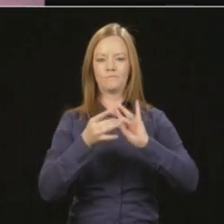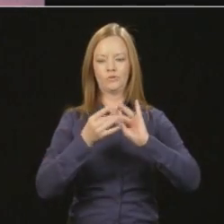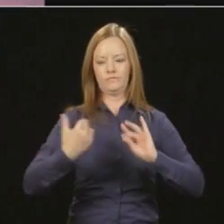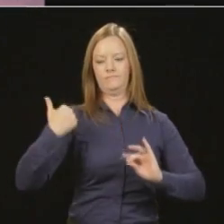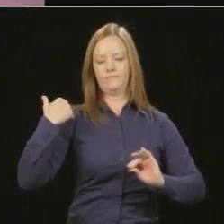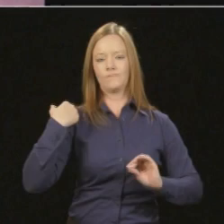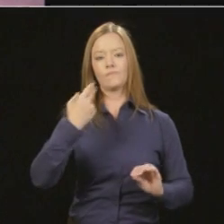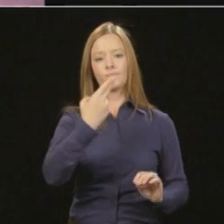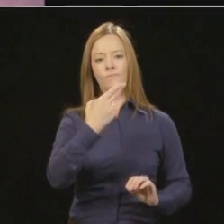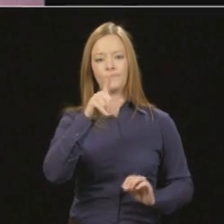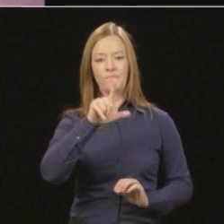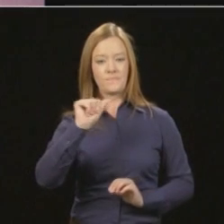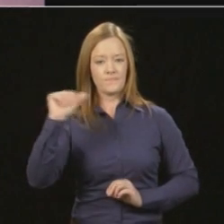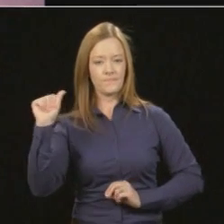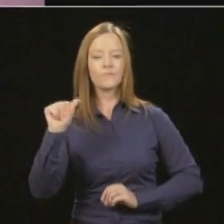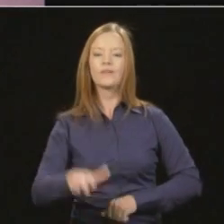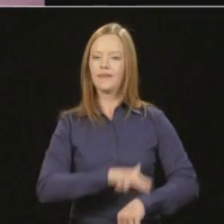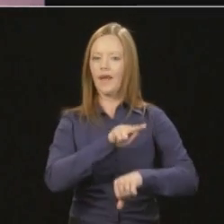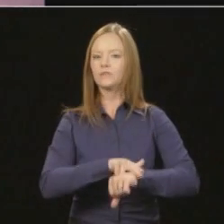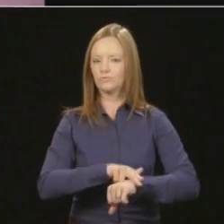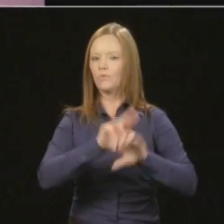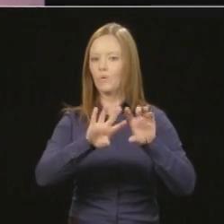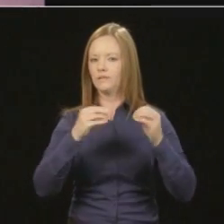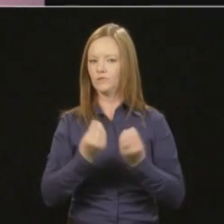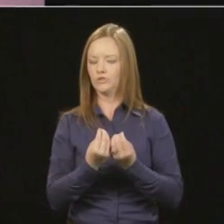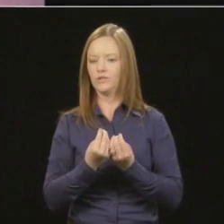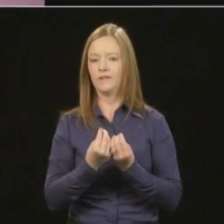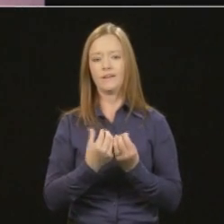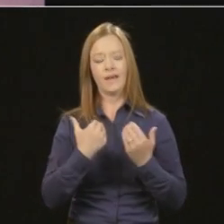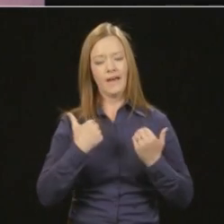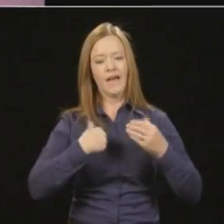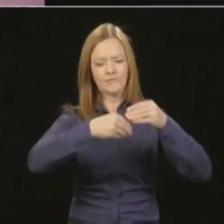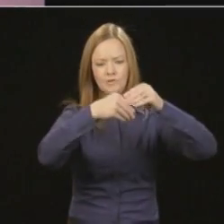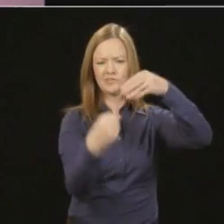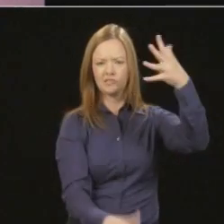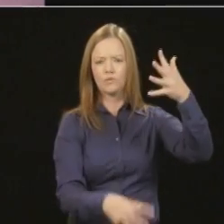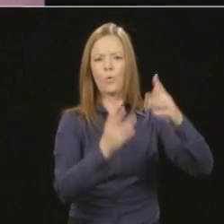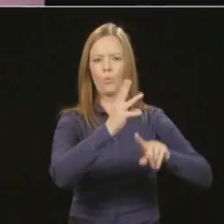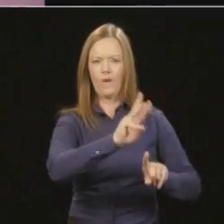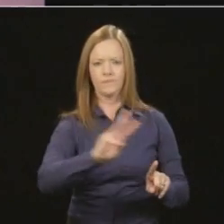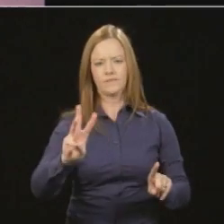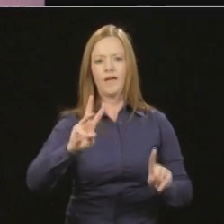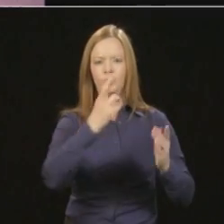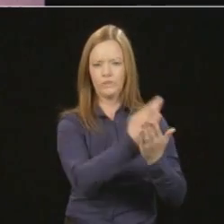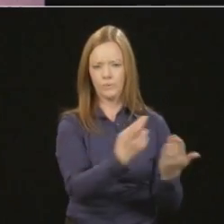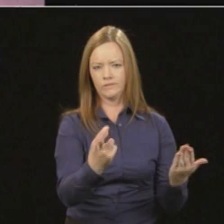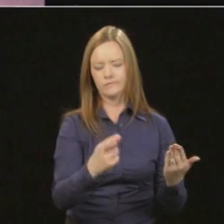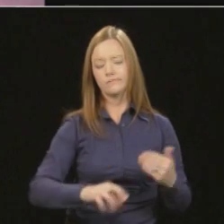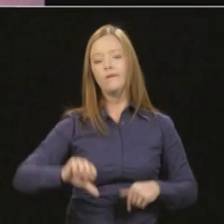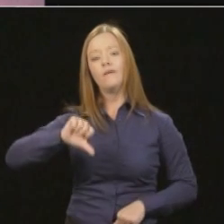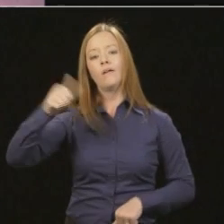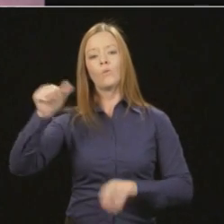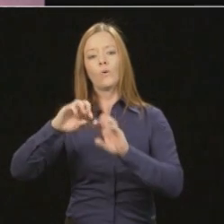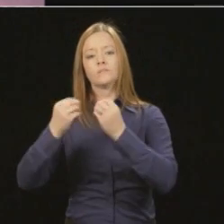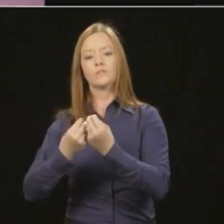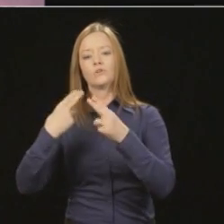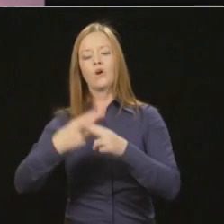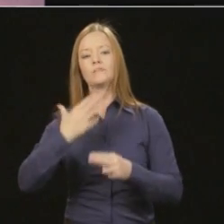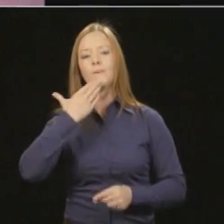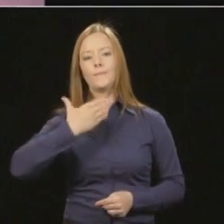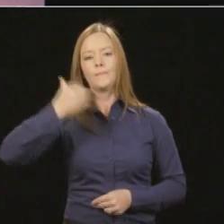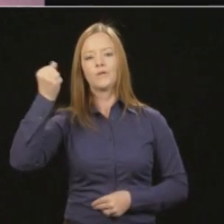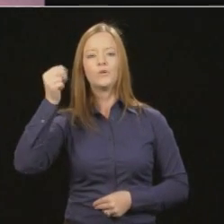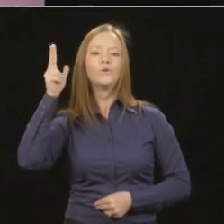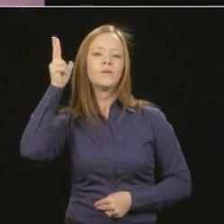previously, HLAA is a national organization with extensive website resources. There's another national organization called the Better